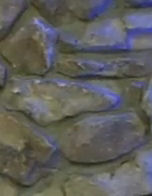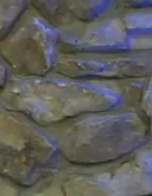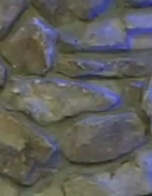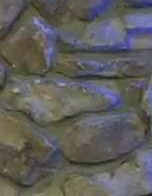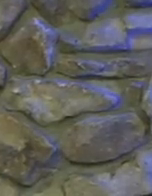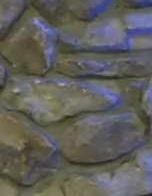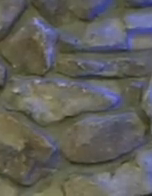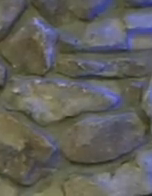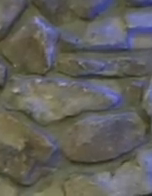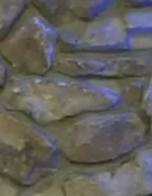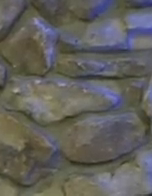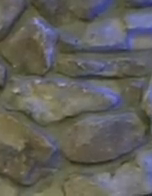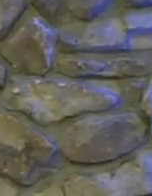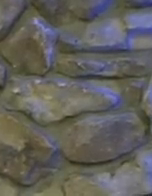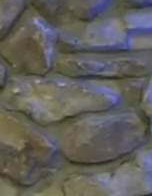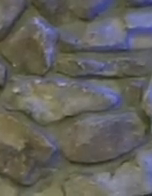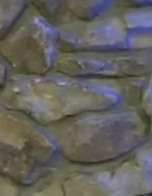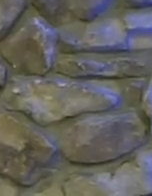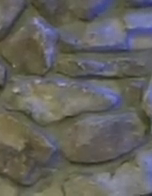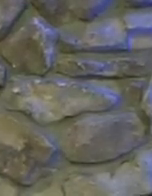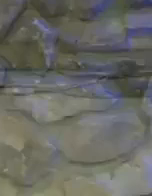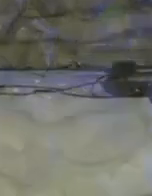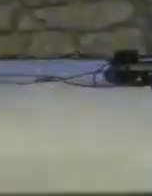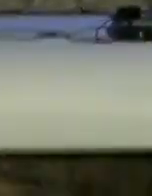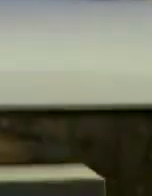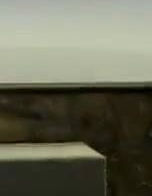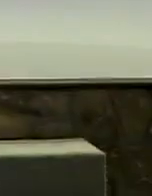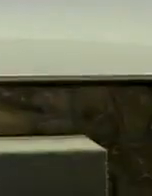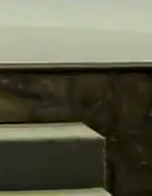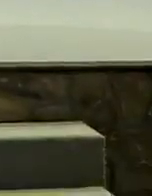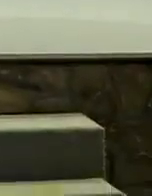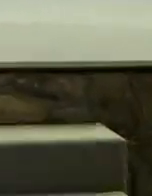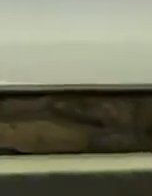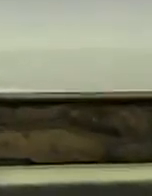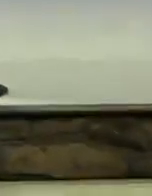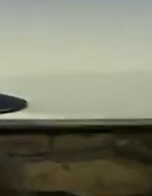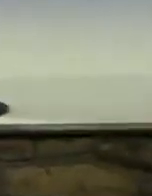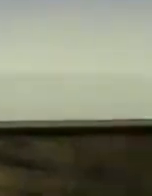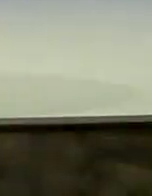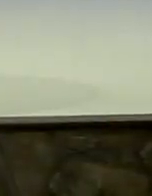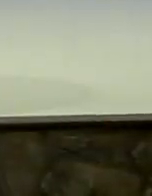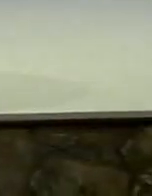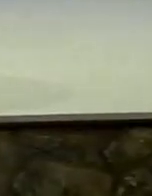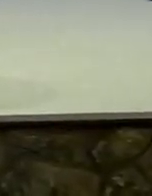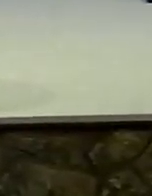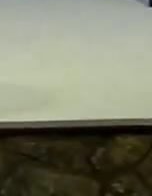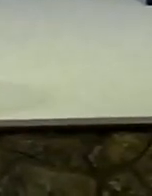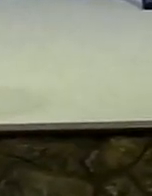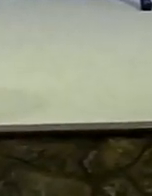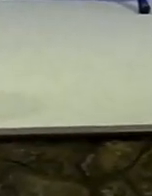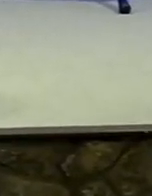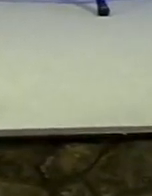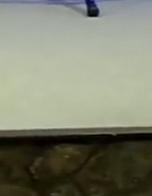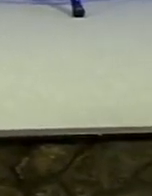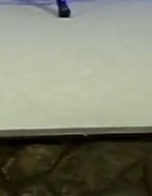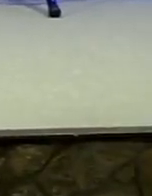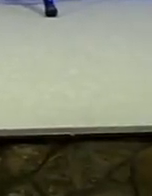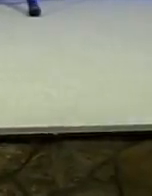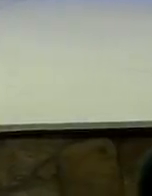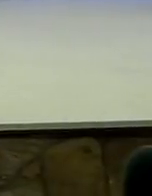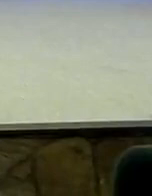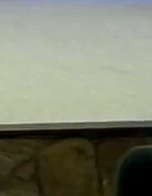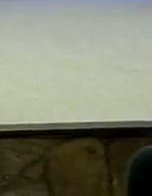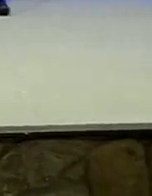In the house. Amen. Thank you, Vicki. Praise God for that. Amen. Thank you,